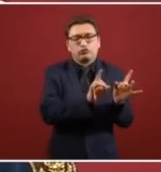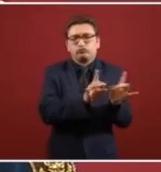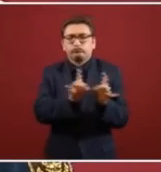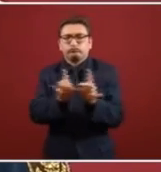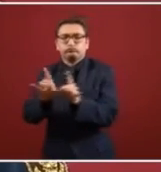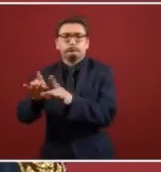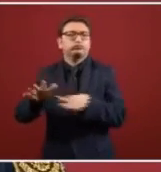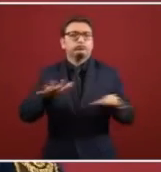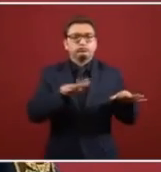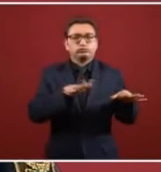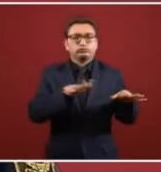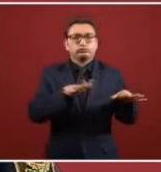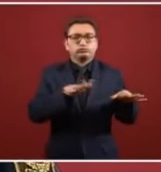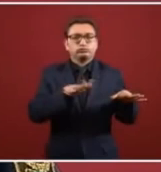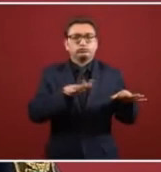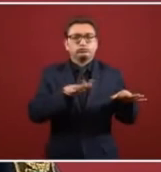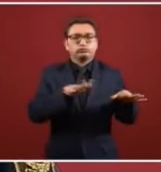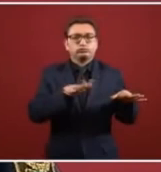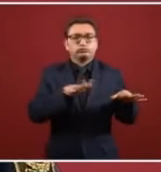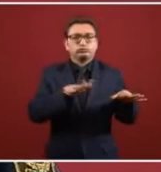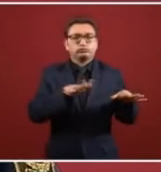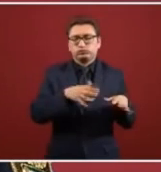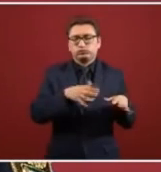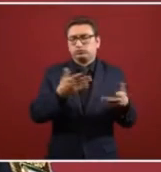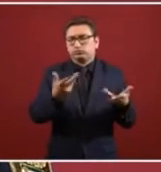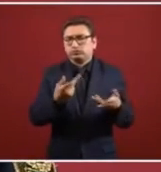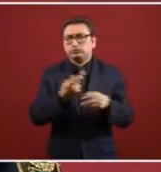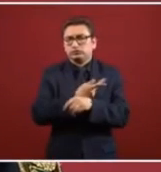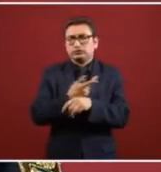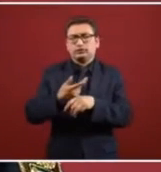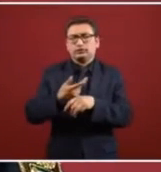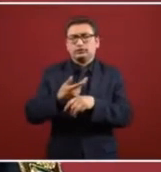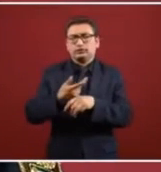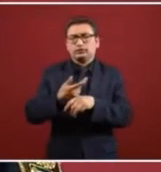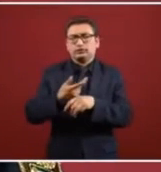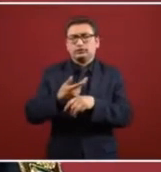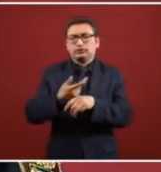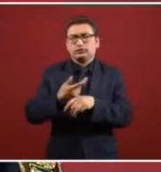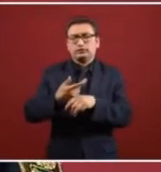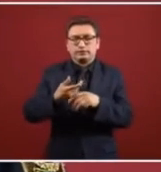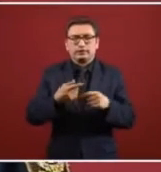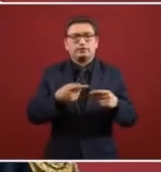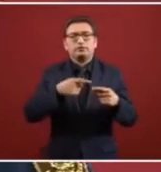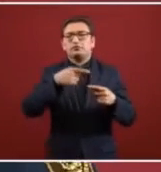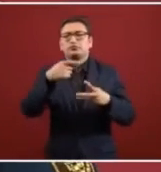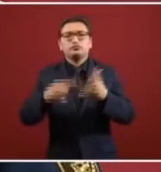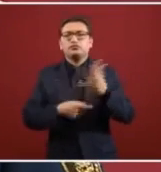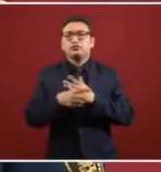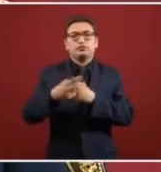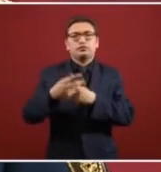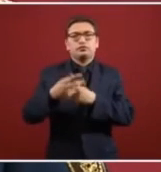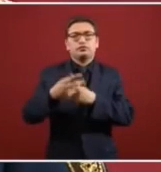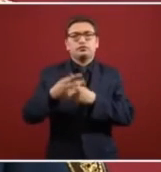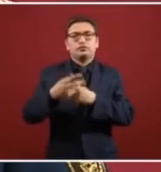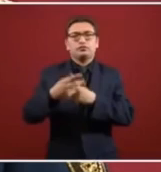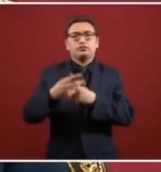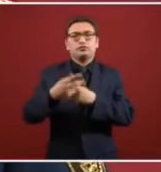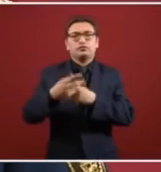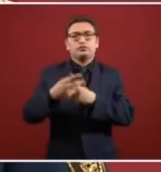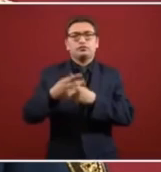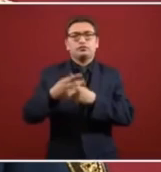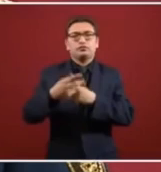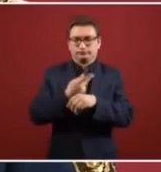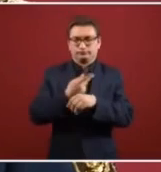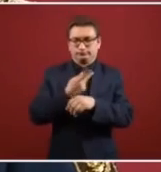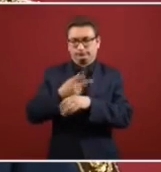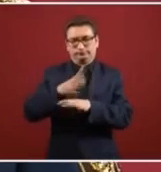Las operaciones ahí. Que, how the operations occurred there. Qué había sucedido, cuáles. What happened. Fueron los acontecimientos. Or what was